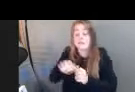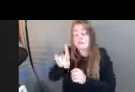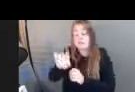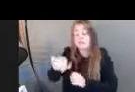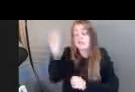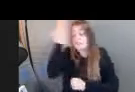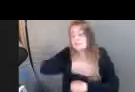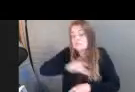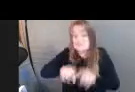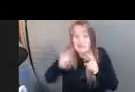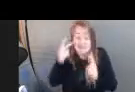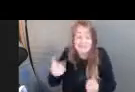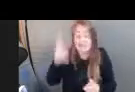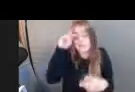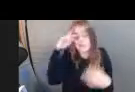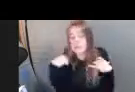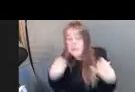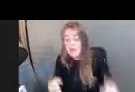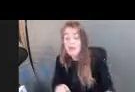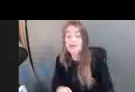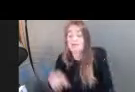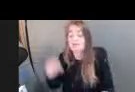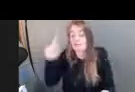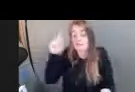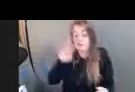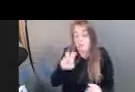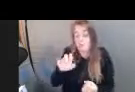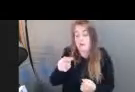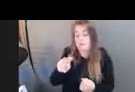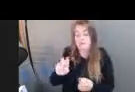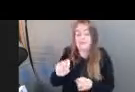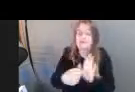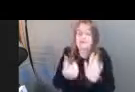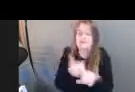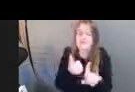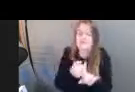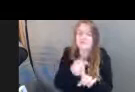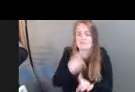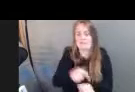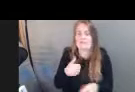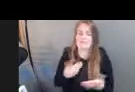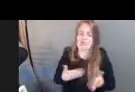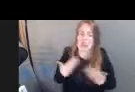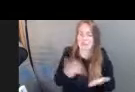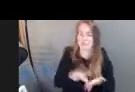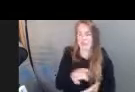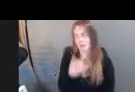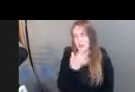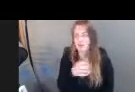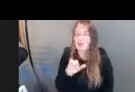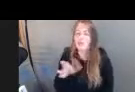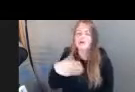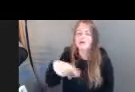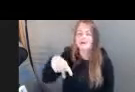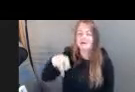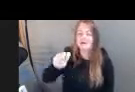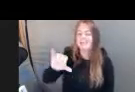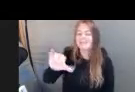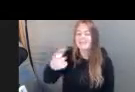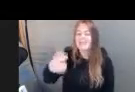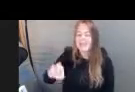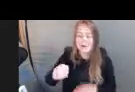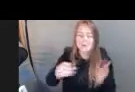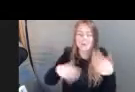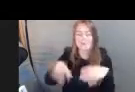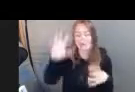illness, avoid the things that create stigmas like, oh, she needs to take her happy pills, or he's psycho, or he's a